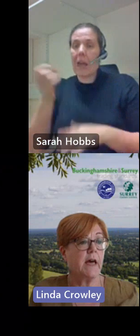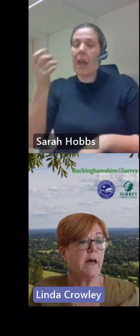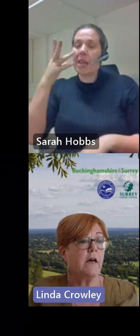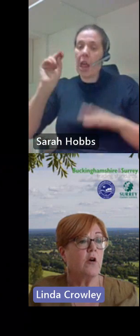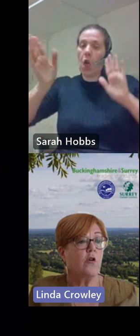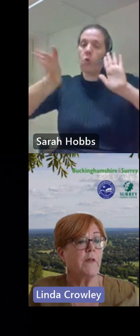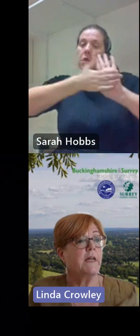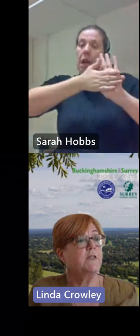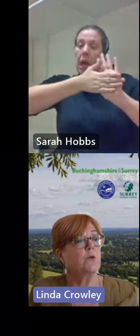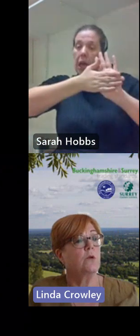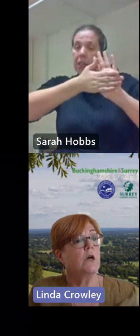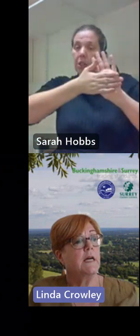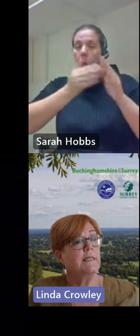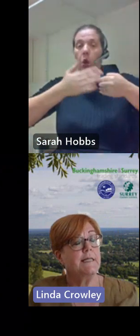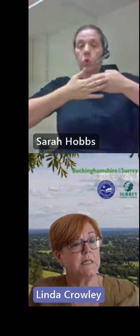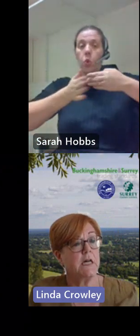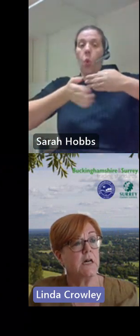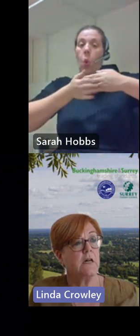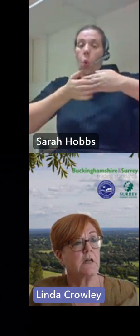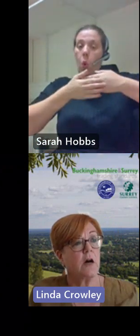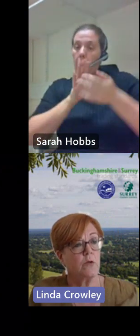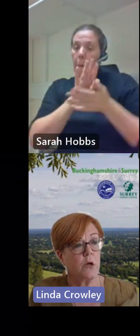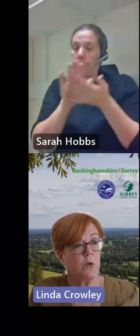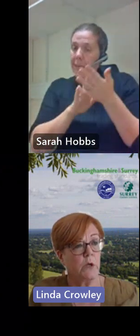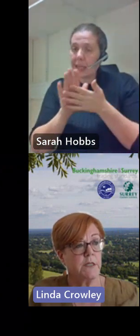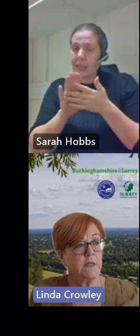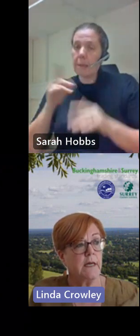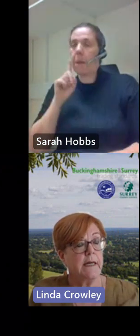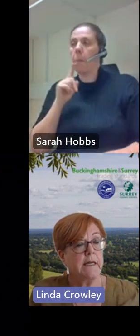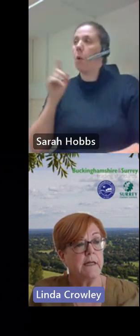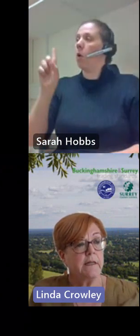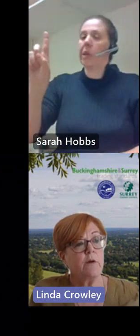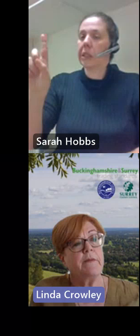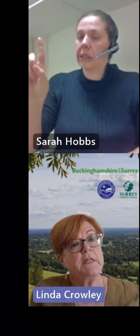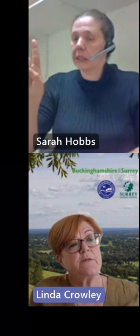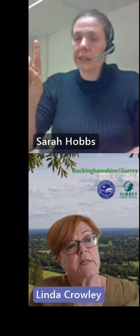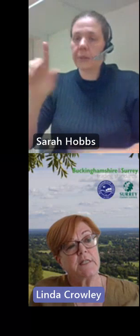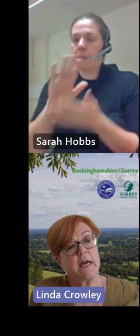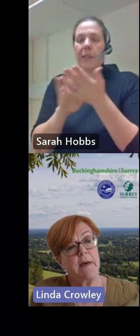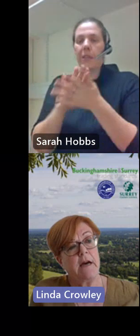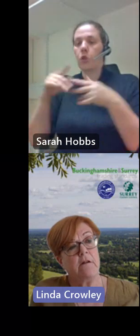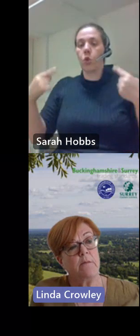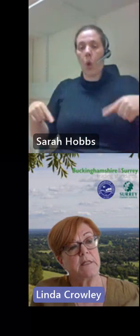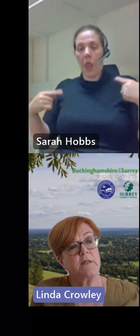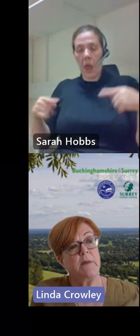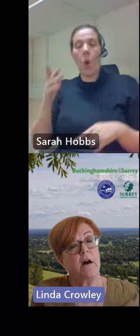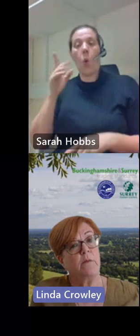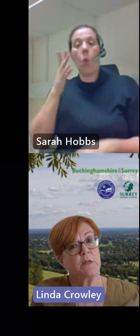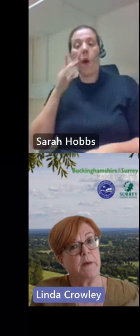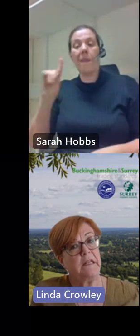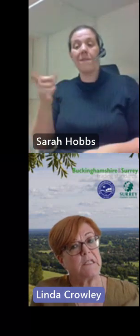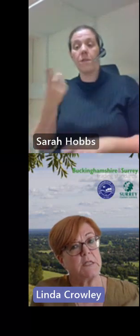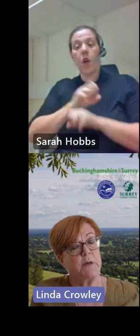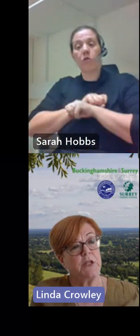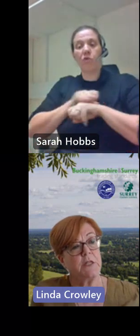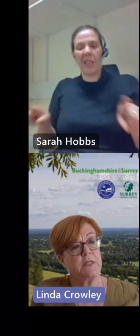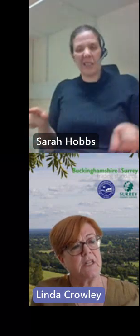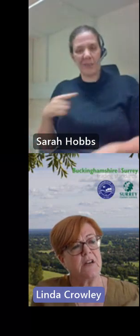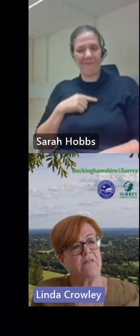you see there, on their door to deter cold callers. Now, when this first came out, I must admit, I was a